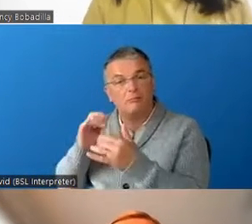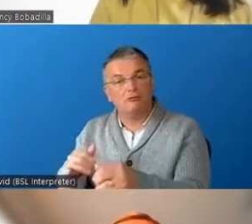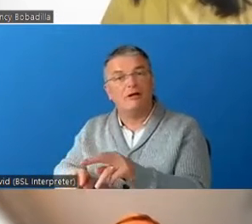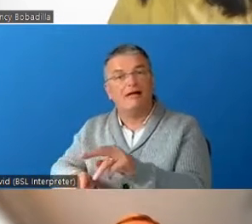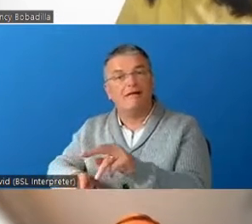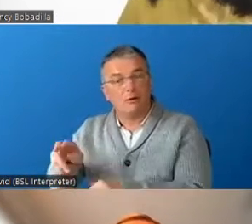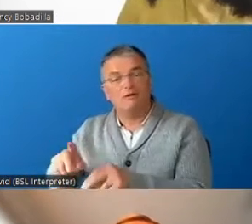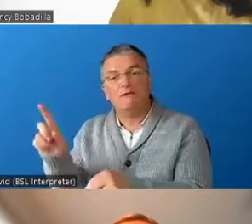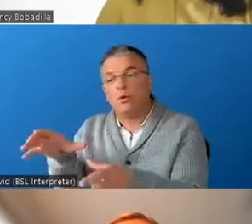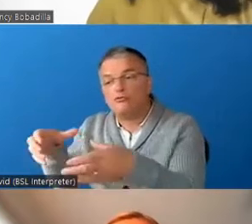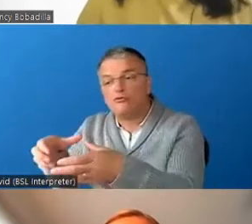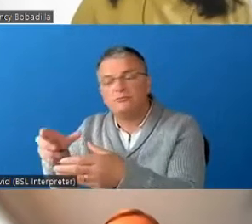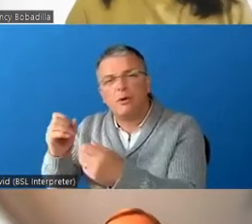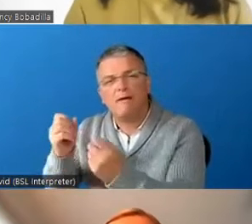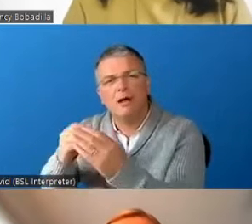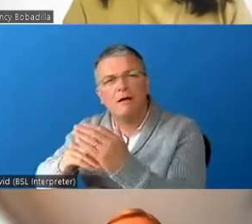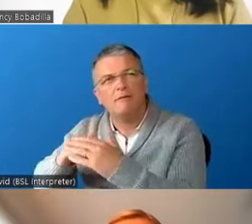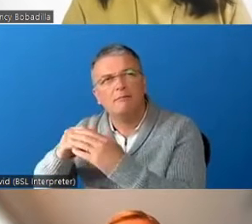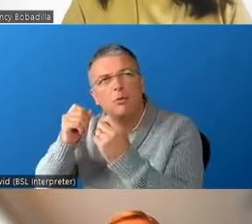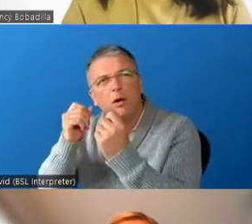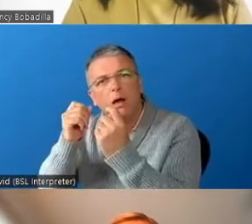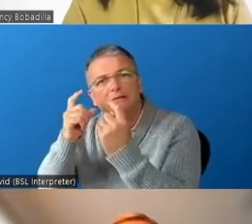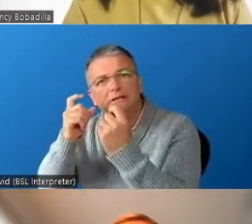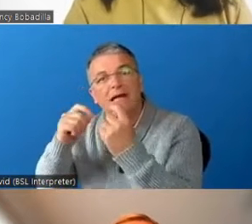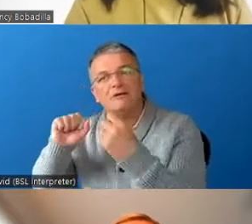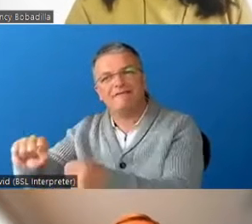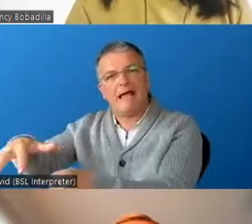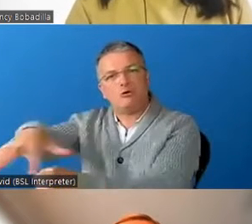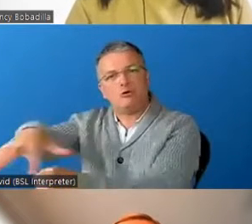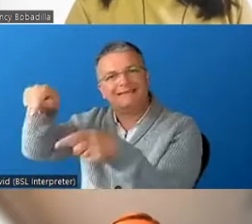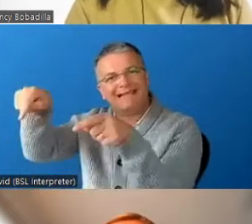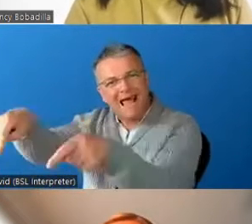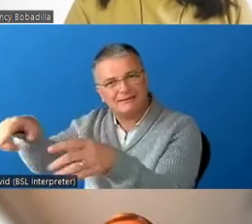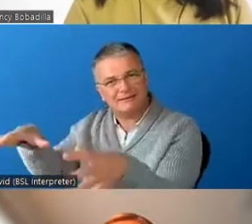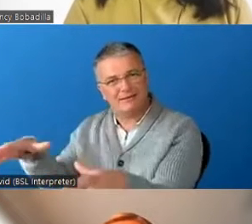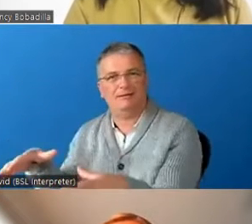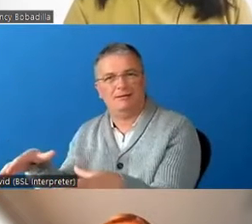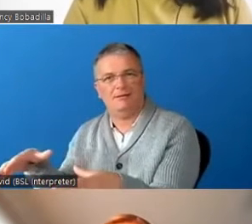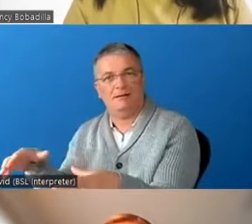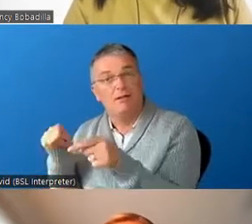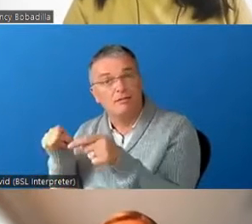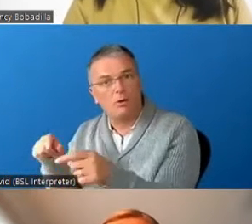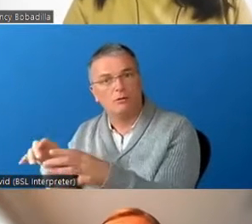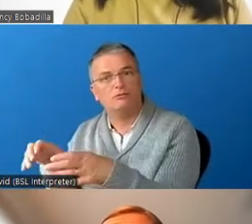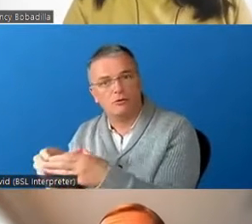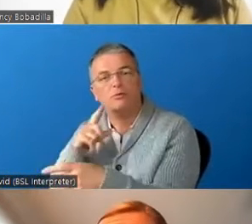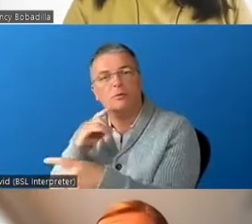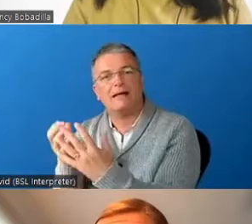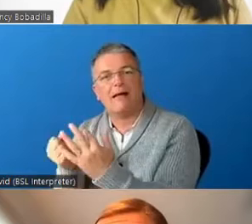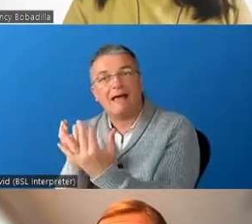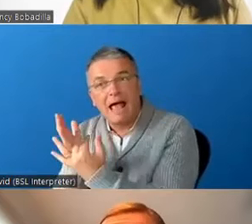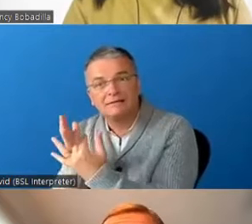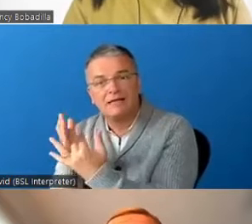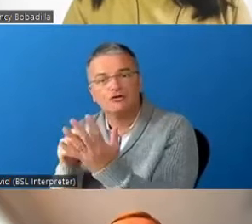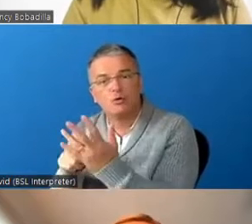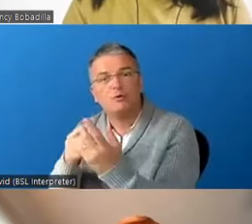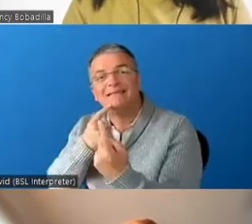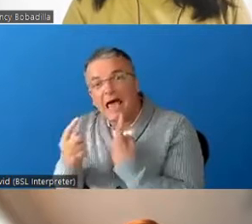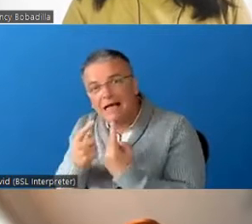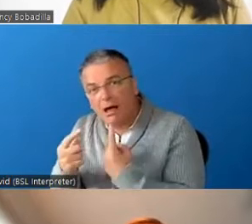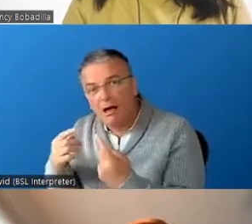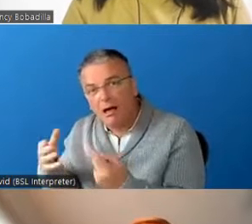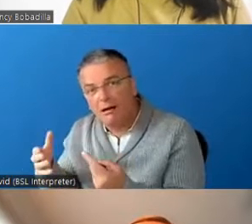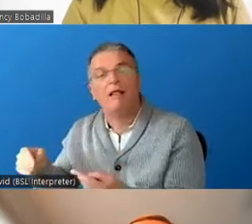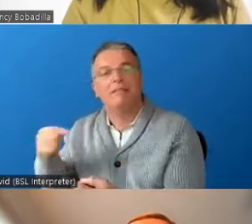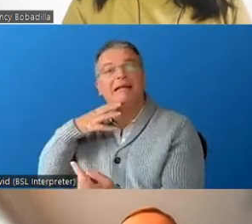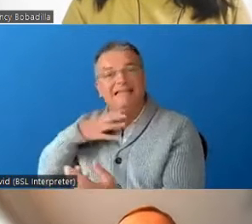to gain a deeper understanding of their context. And so in other words, these groups will gain access to data